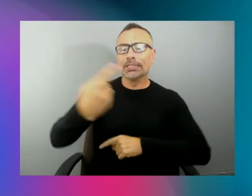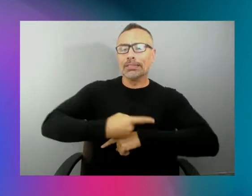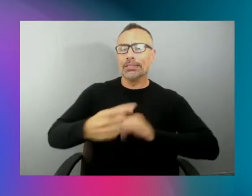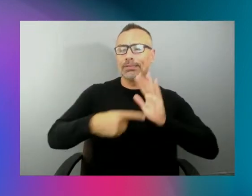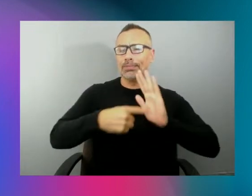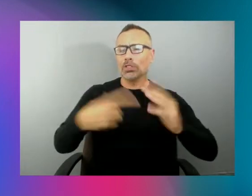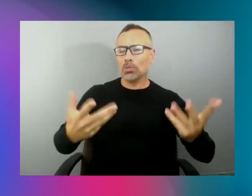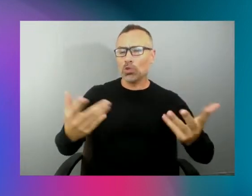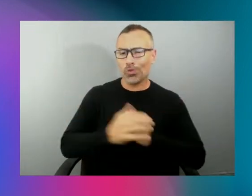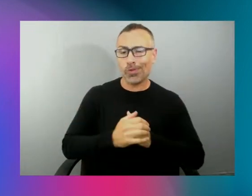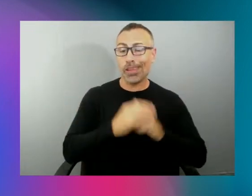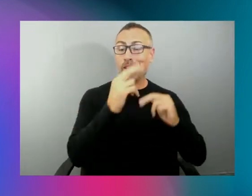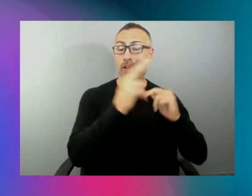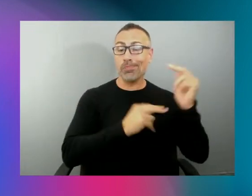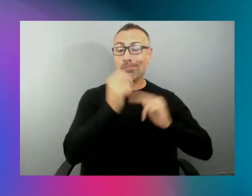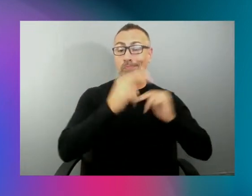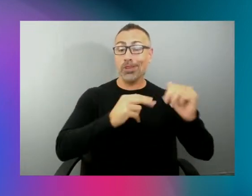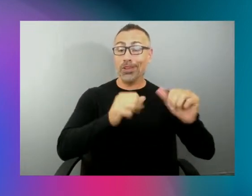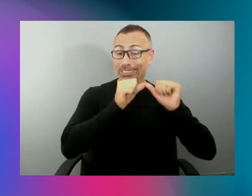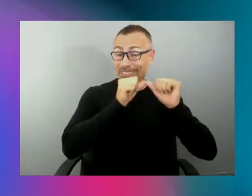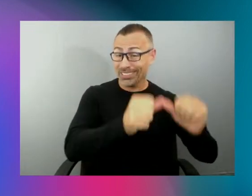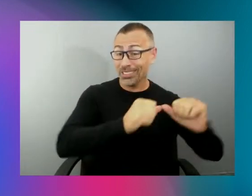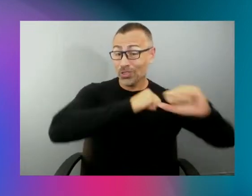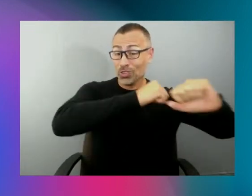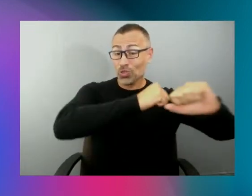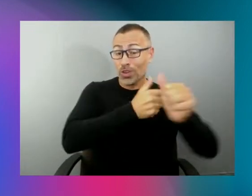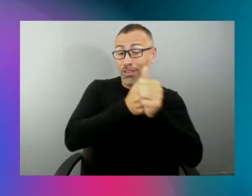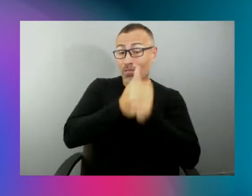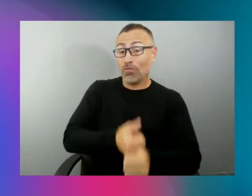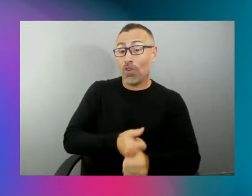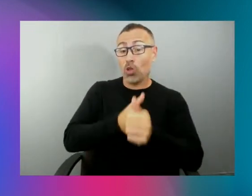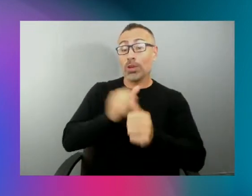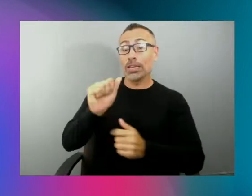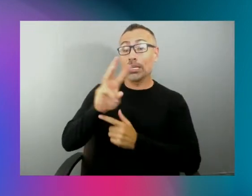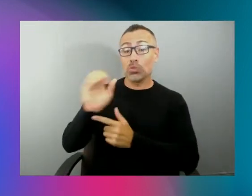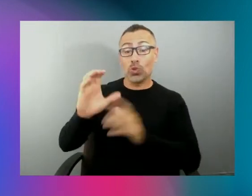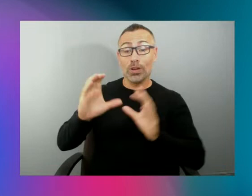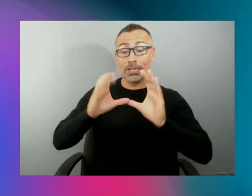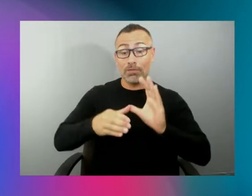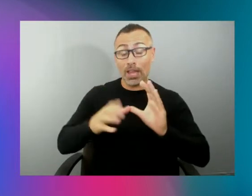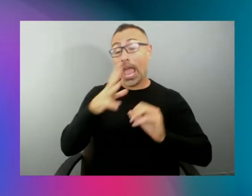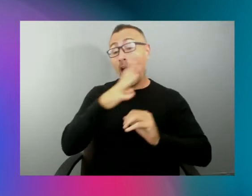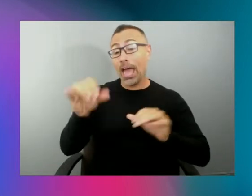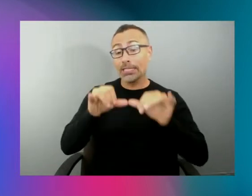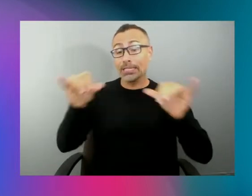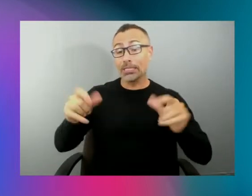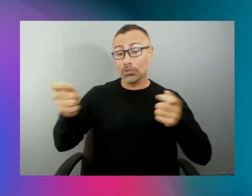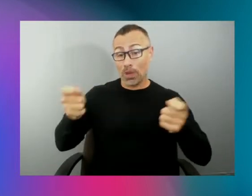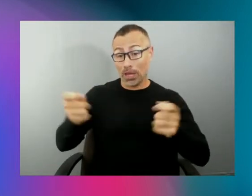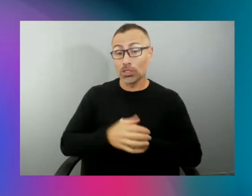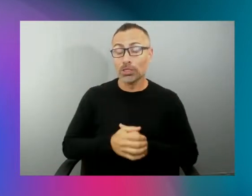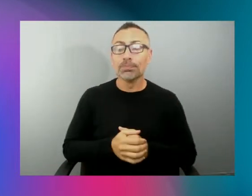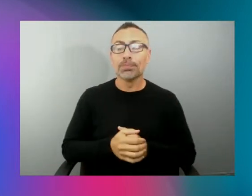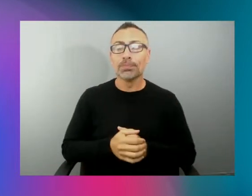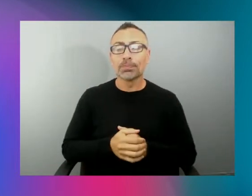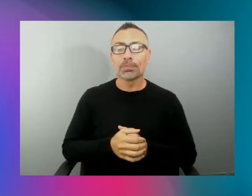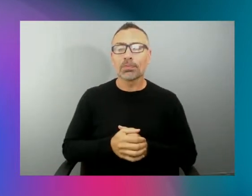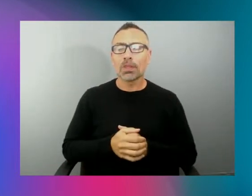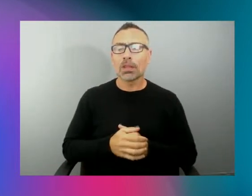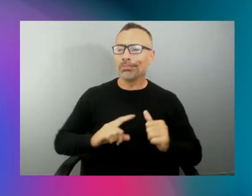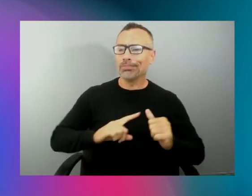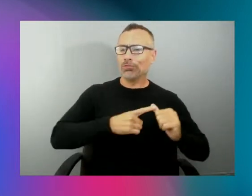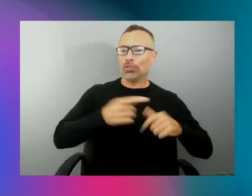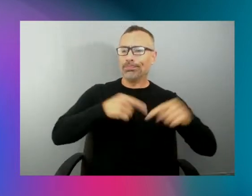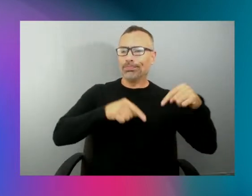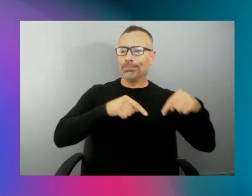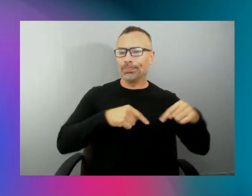continuous security and compliance with AWS Config and System Manager. Before that, I wanted to talk a little bit more